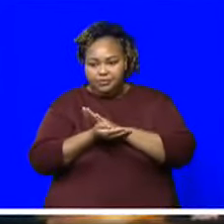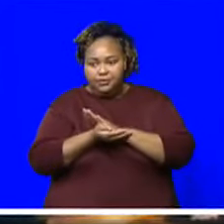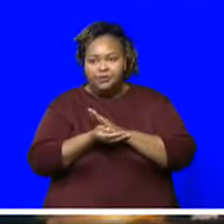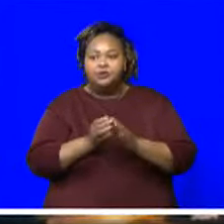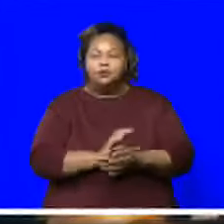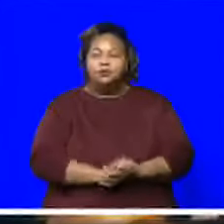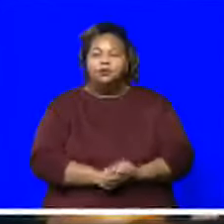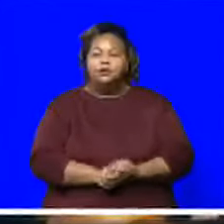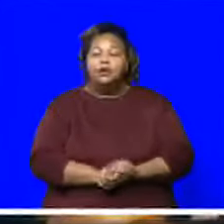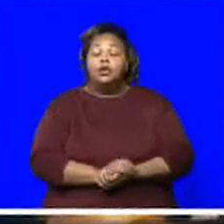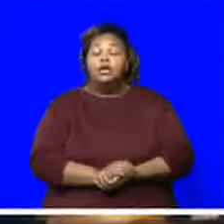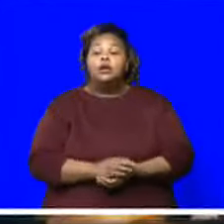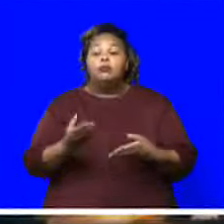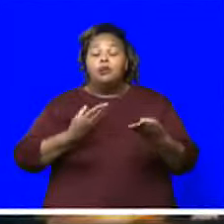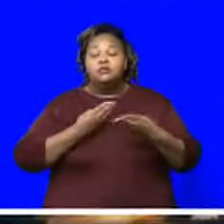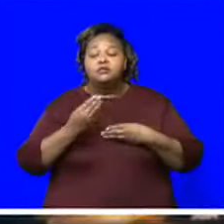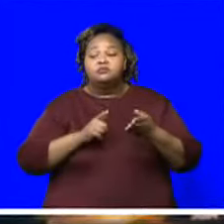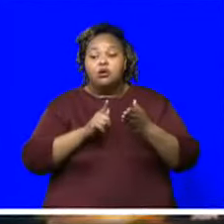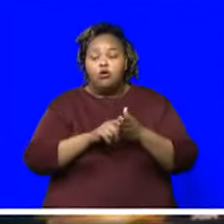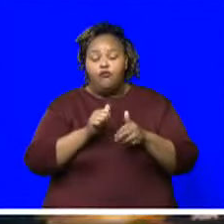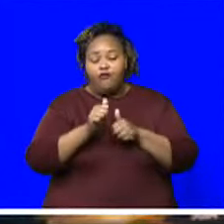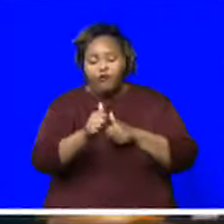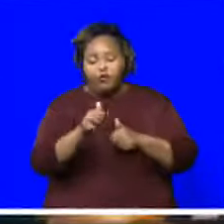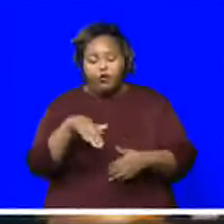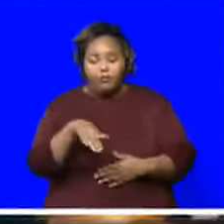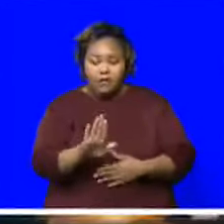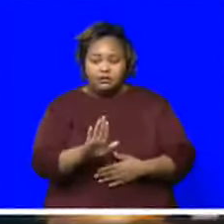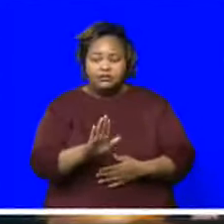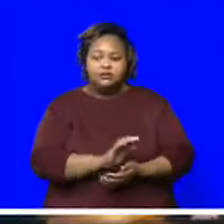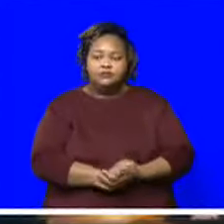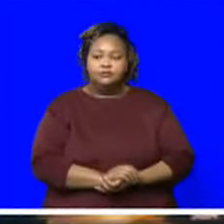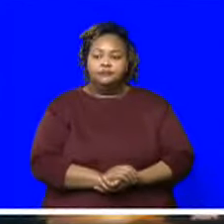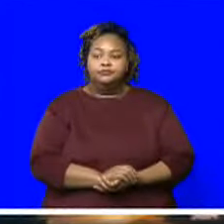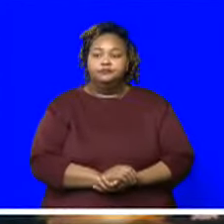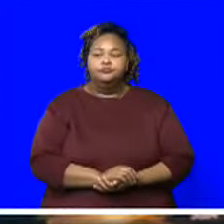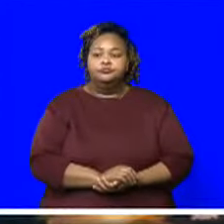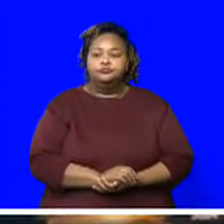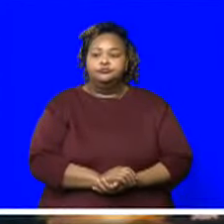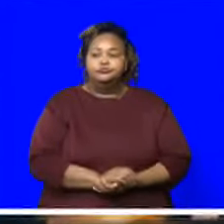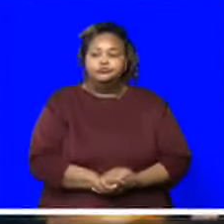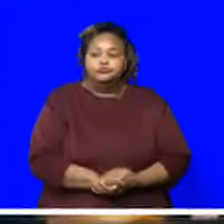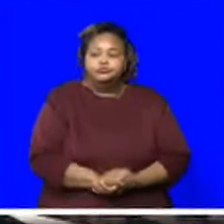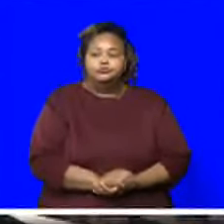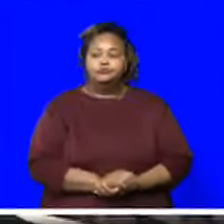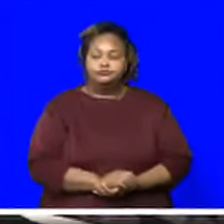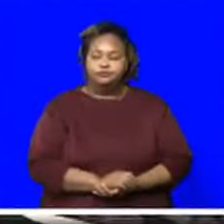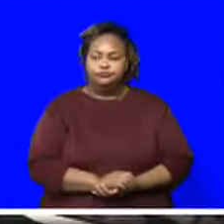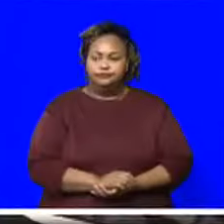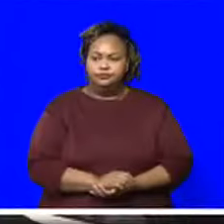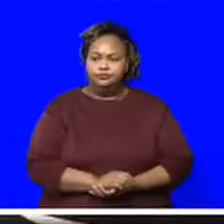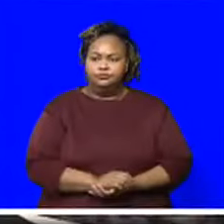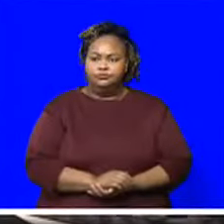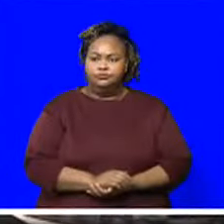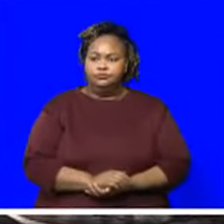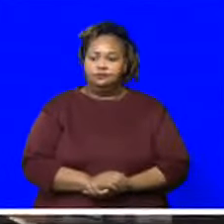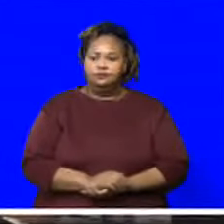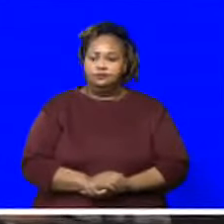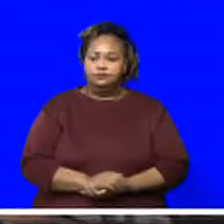by all laws and regulations governing the operations of their businesses as stipulated by the Commission. The